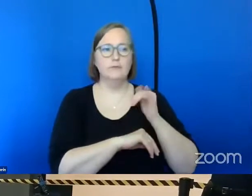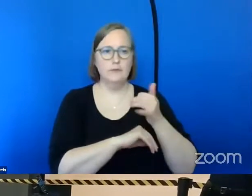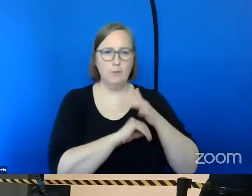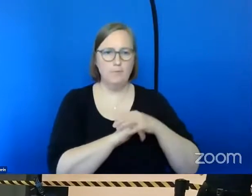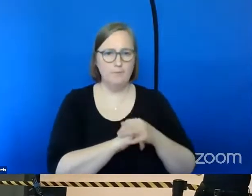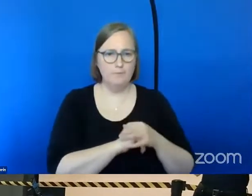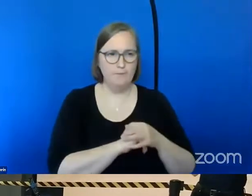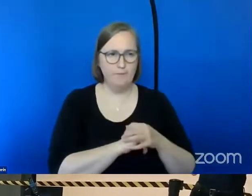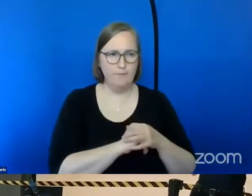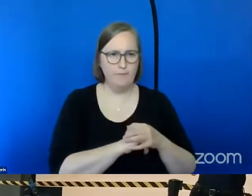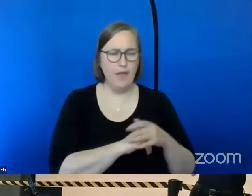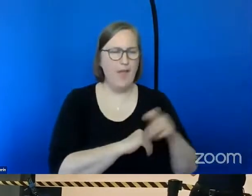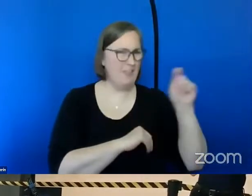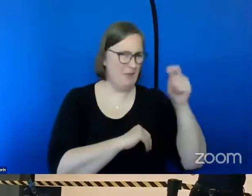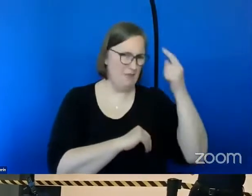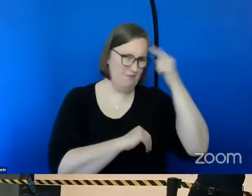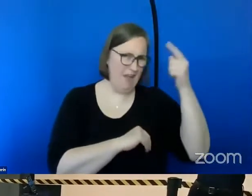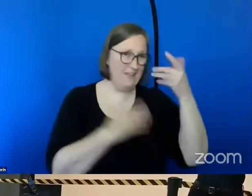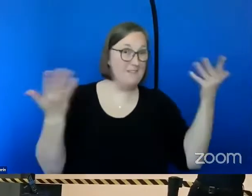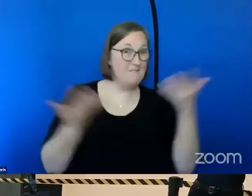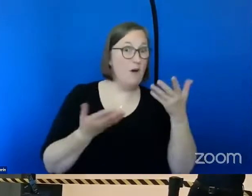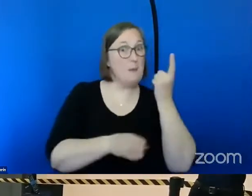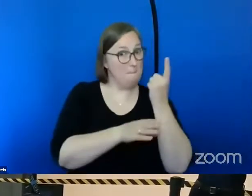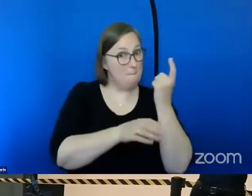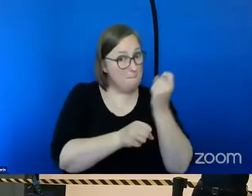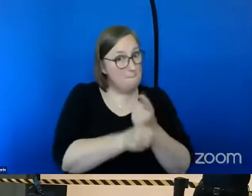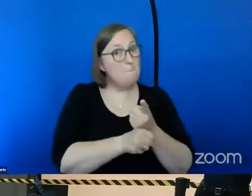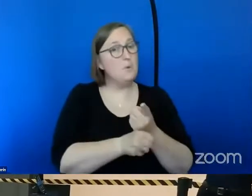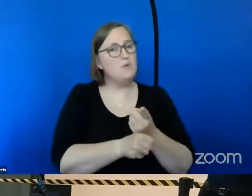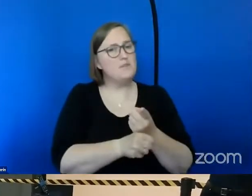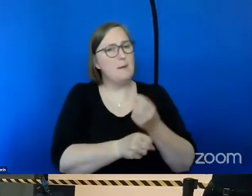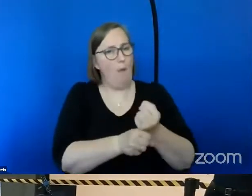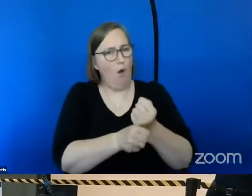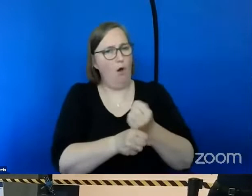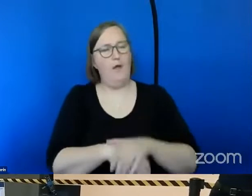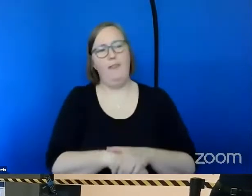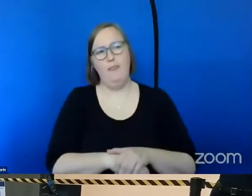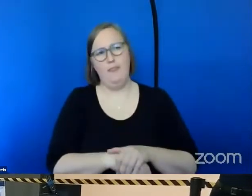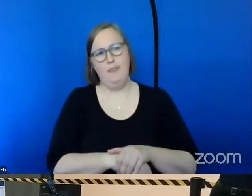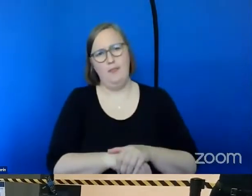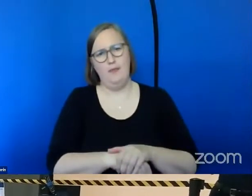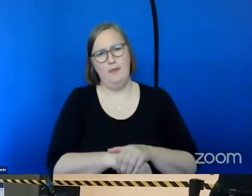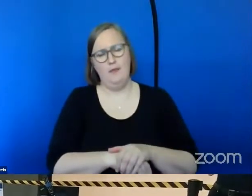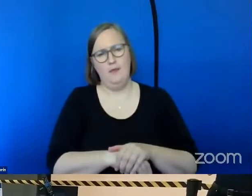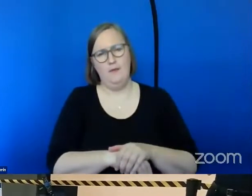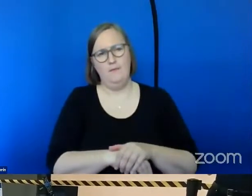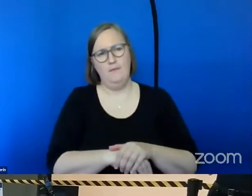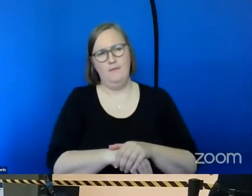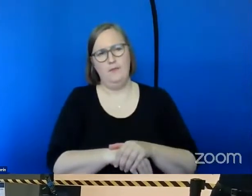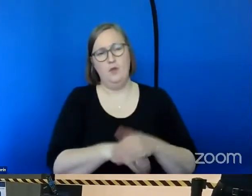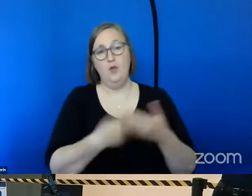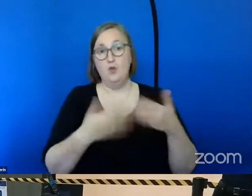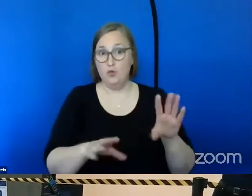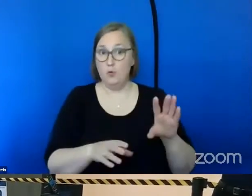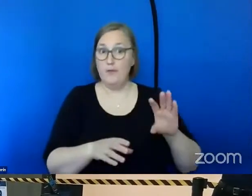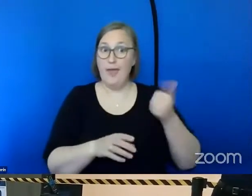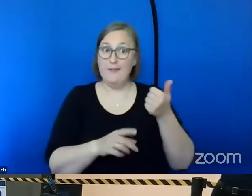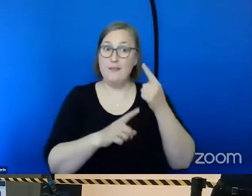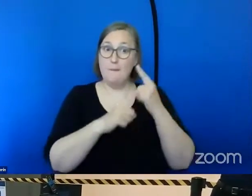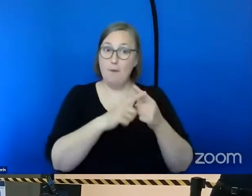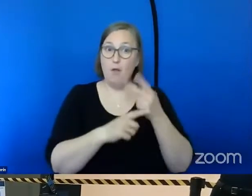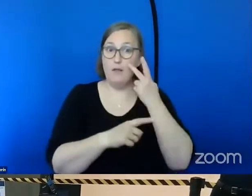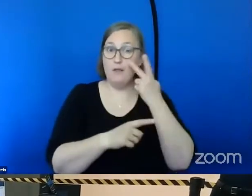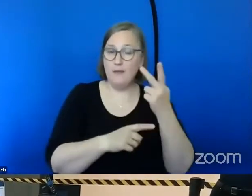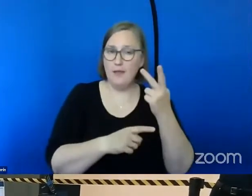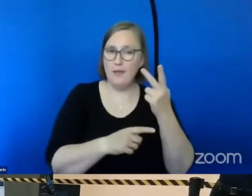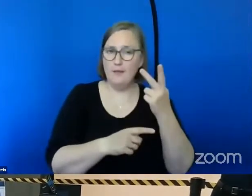CYBATHLON 2020 Global Edition. So good to have him here at the 2022 Challenge. It's got to be clean, it's